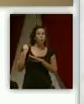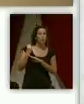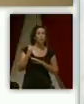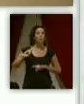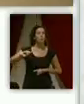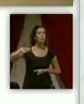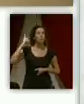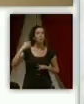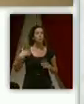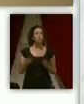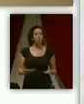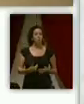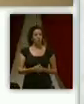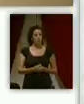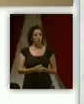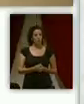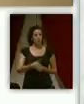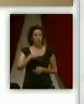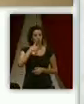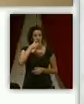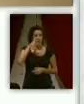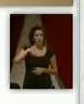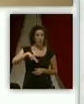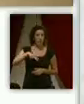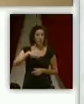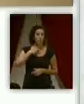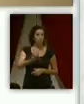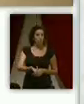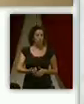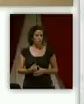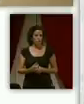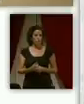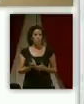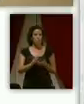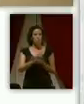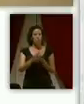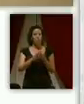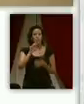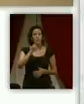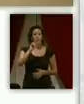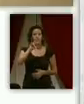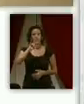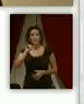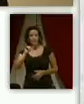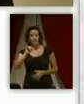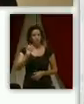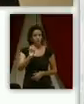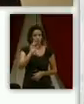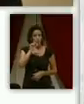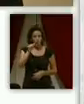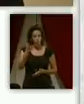their support tool, it's the voice recognition. I'm not talking about